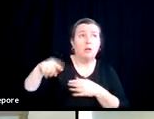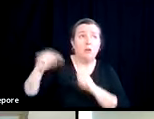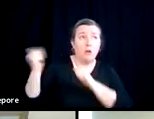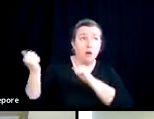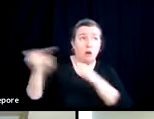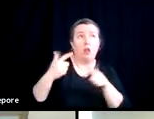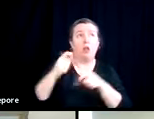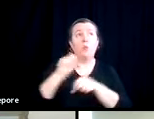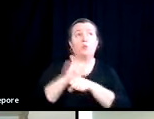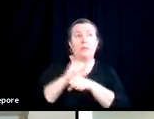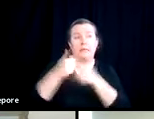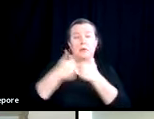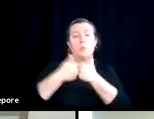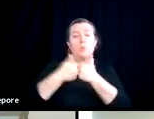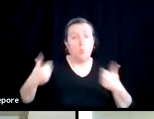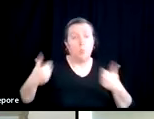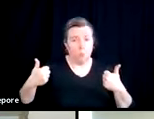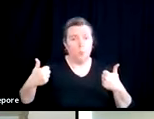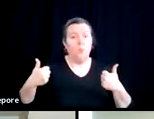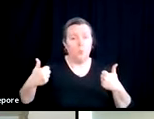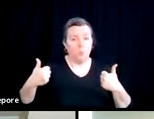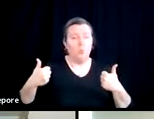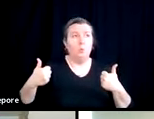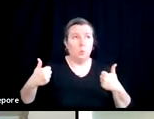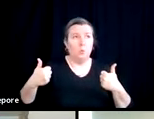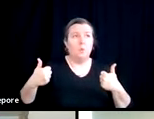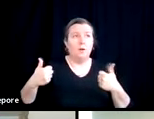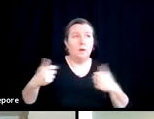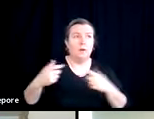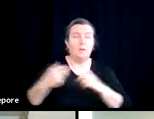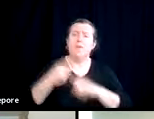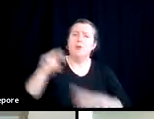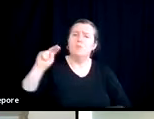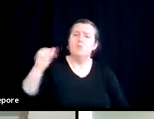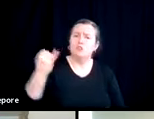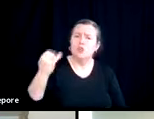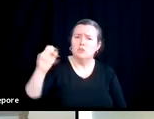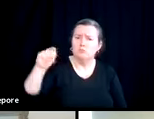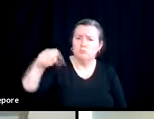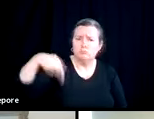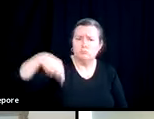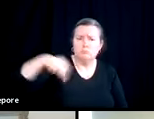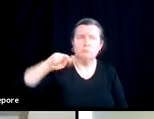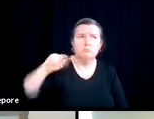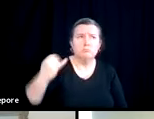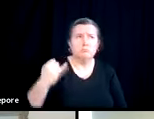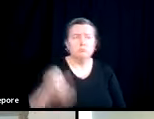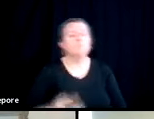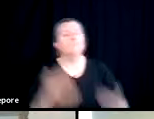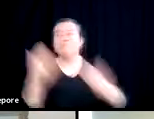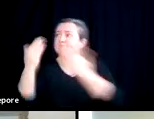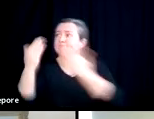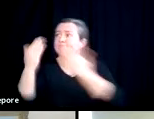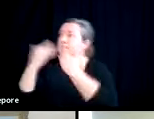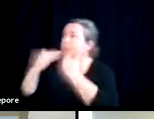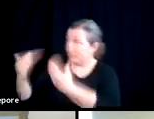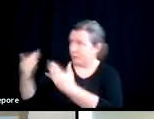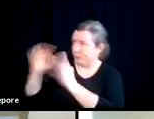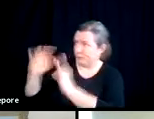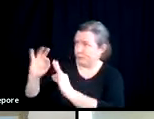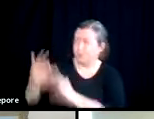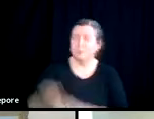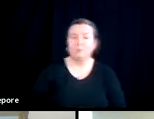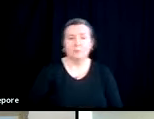all are from New Jersey. Thank you for that. Thank you. Michelle, what do we